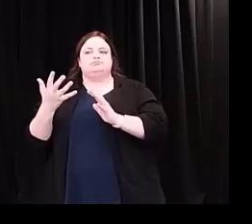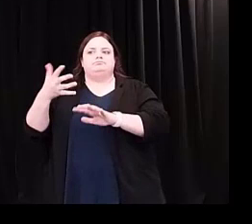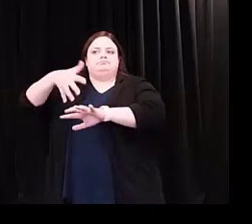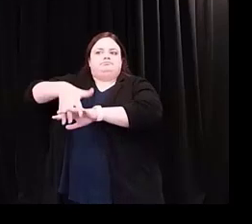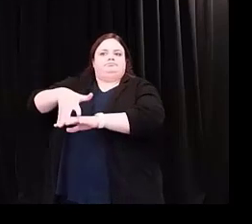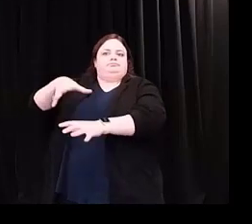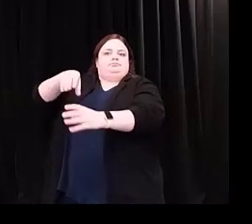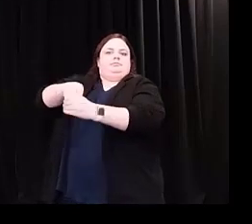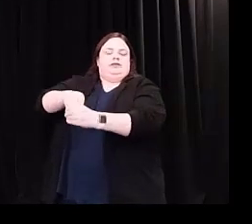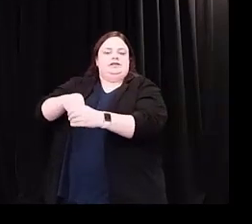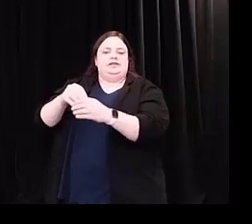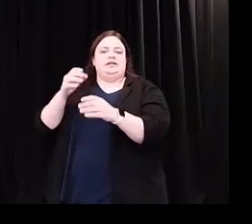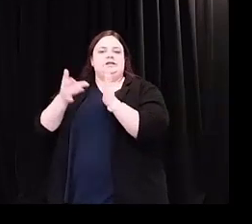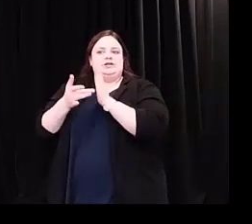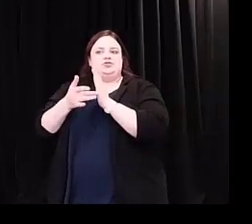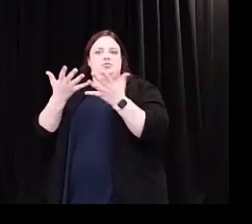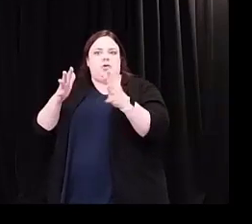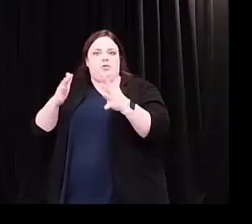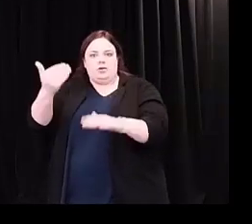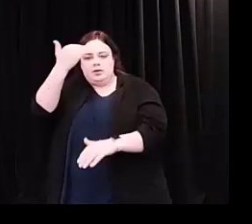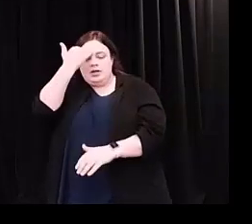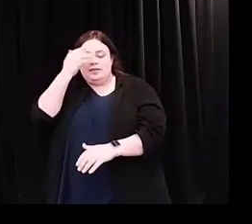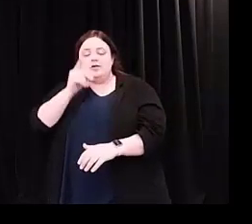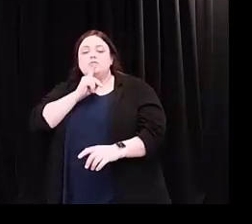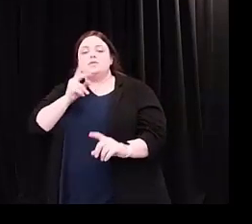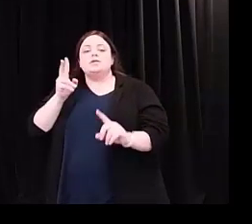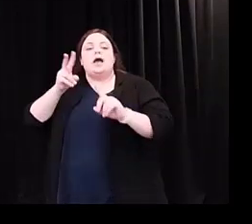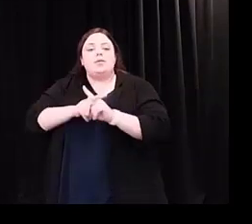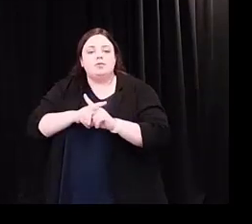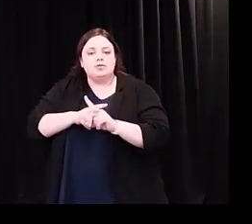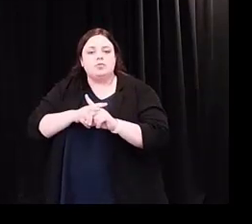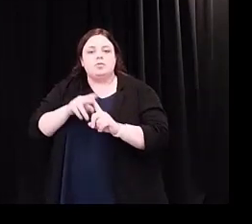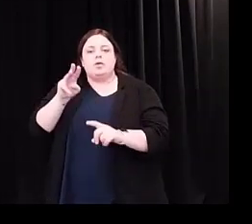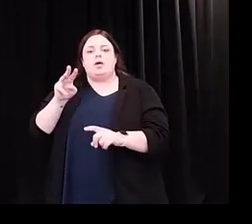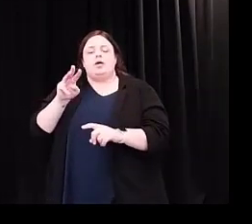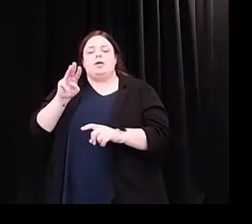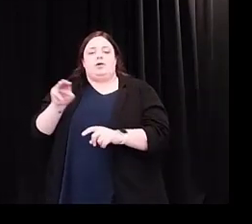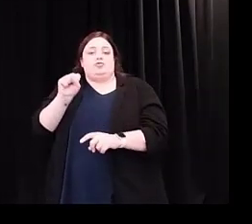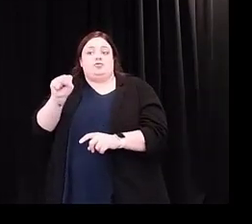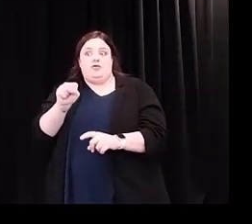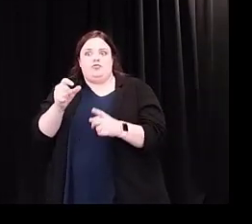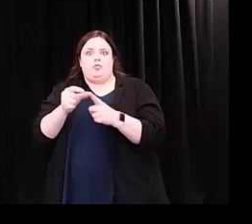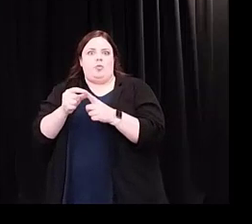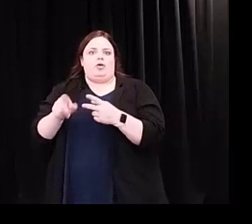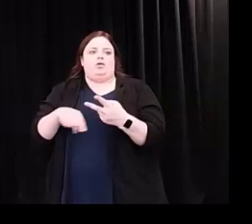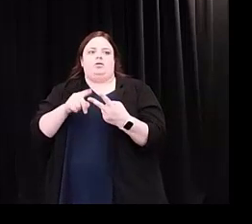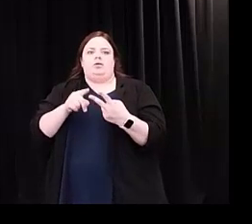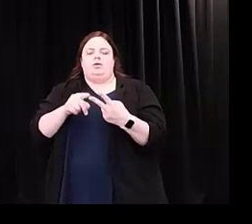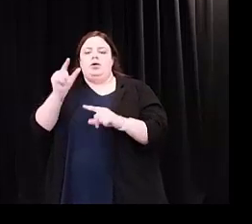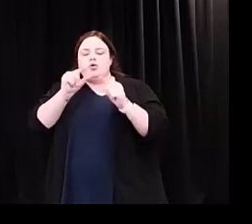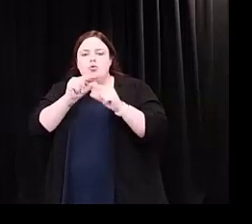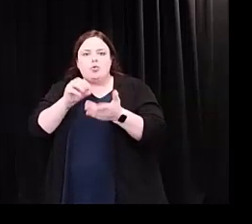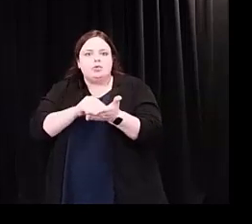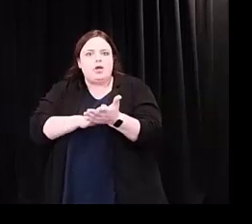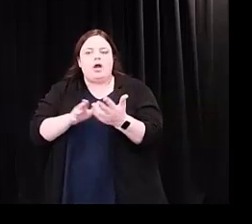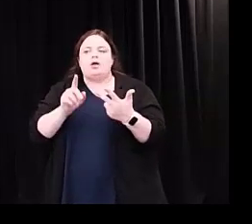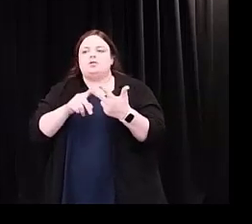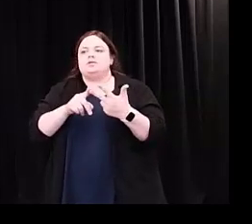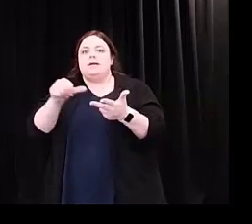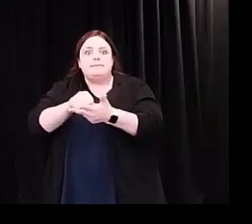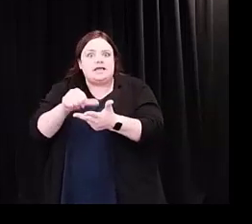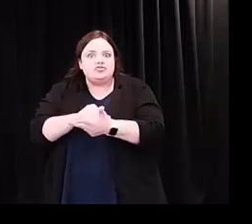probably already do. And they're applicable in Microsoft Word, Google Docs, Pages,